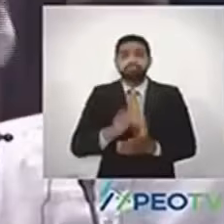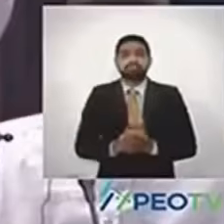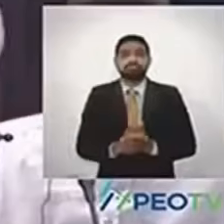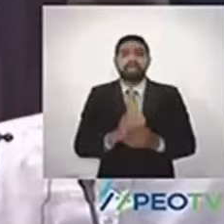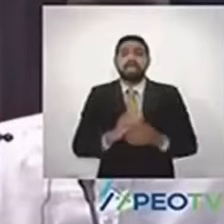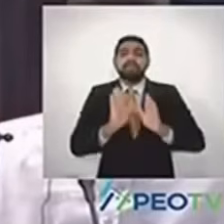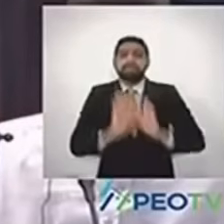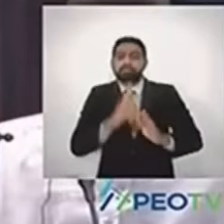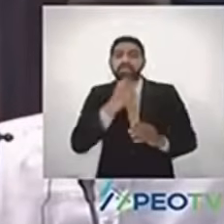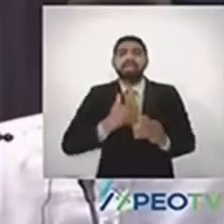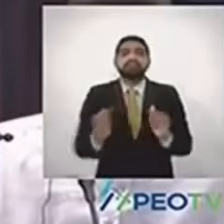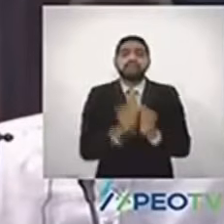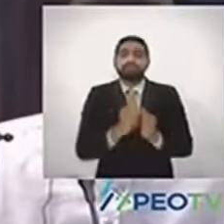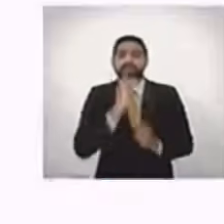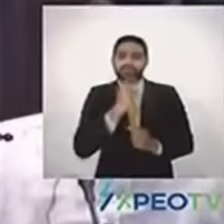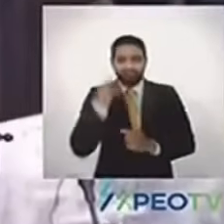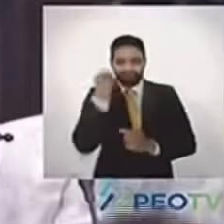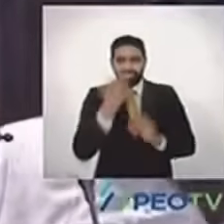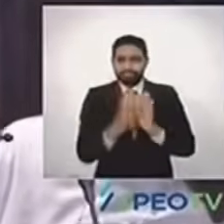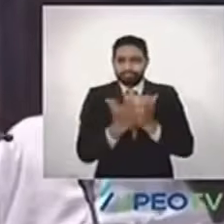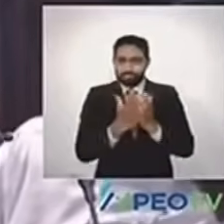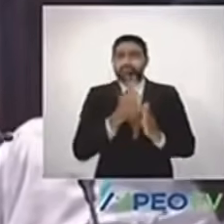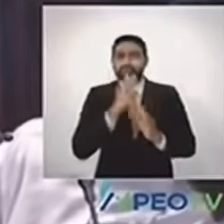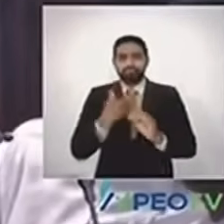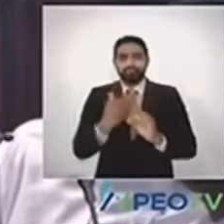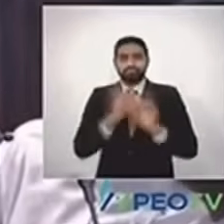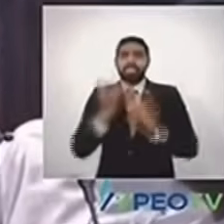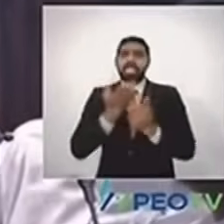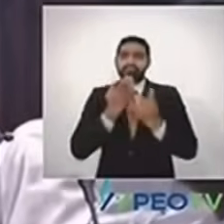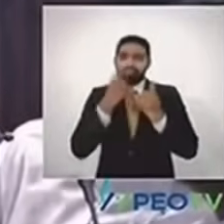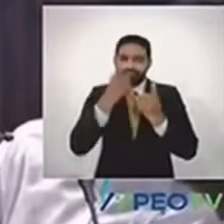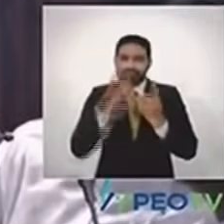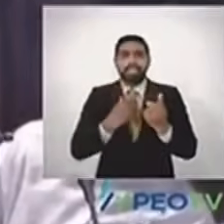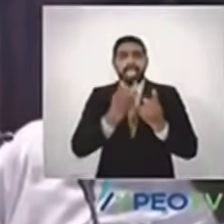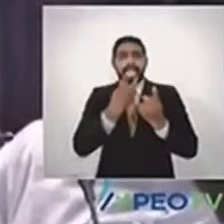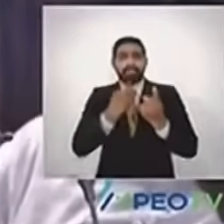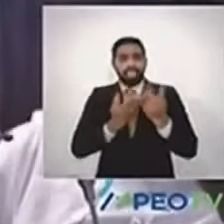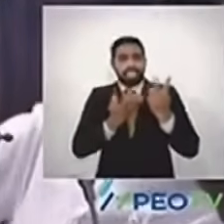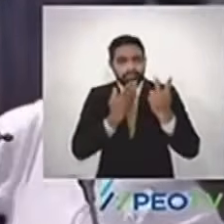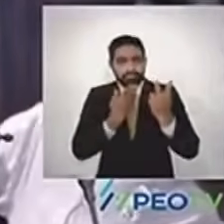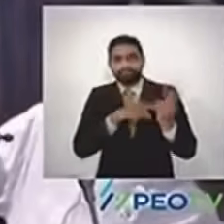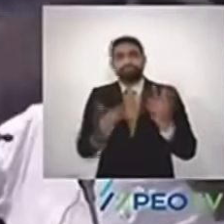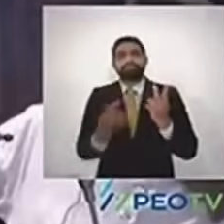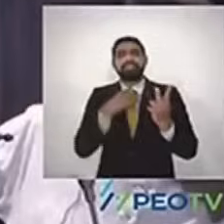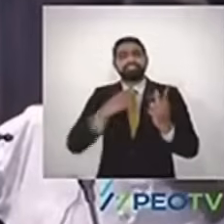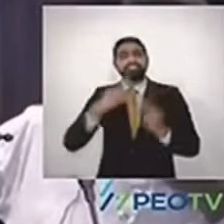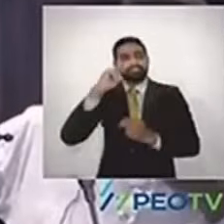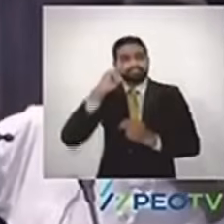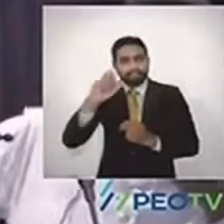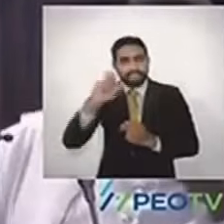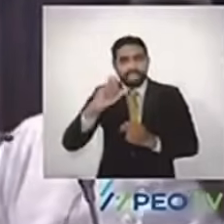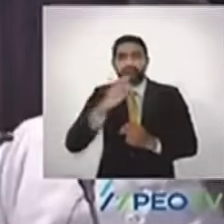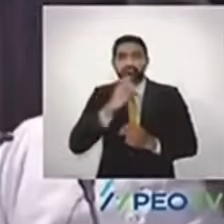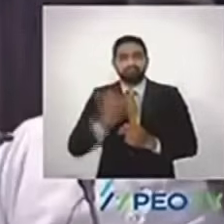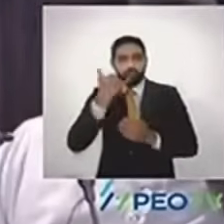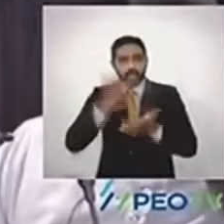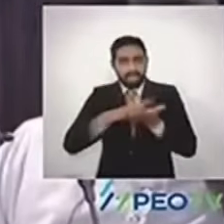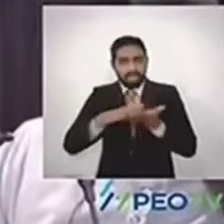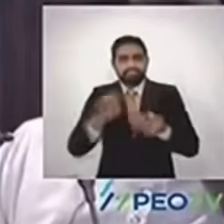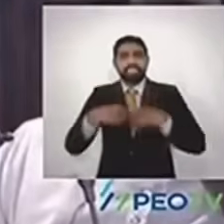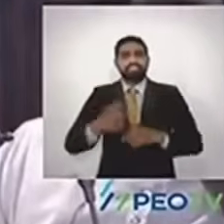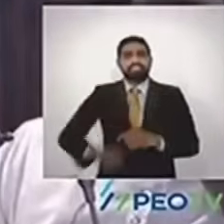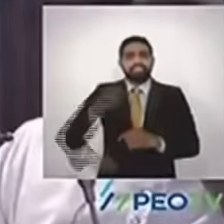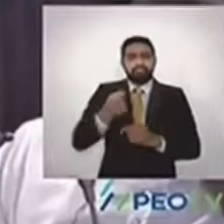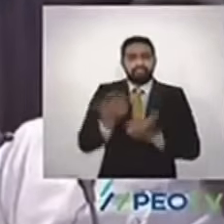is American, Apple phones are American. If Hutch phones are Chinese, three-wheelers are Indian and watches are Swiss, we need to reassess